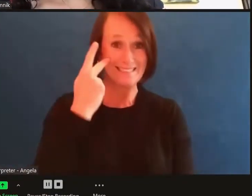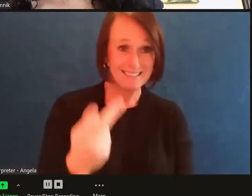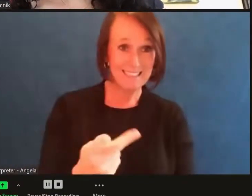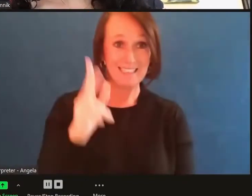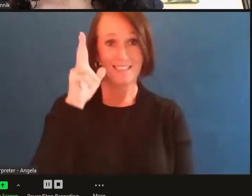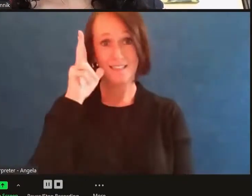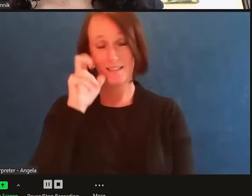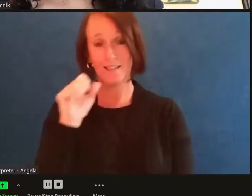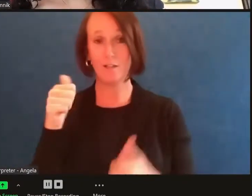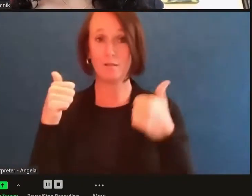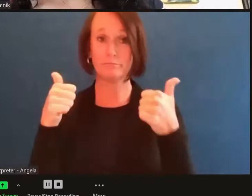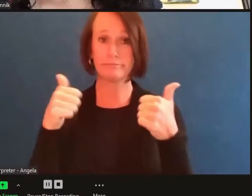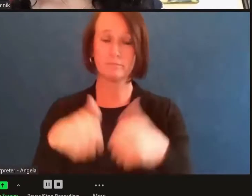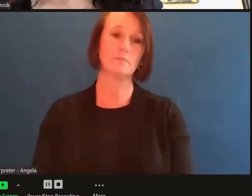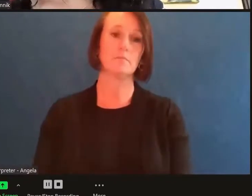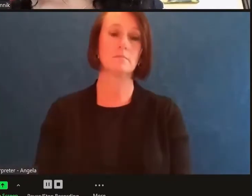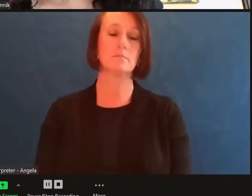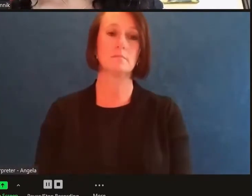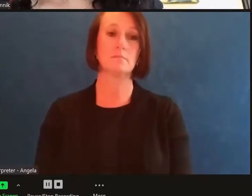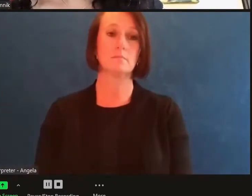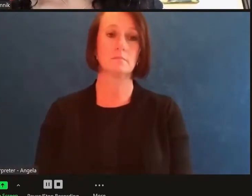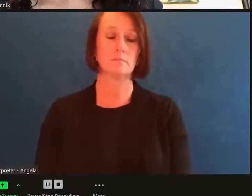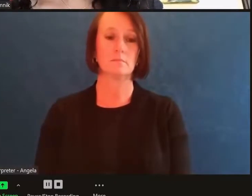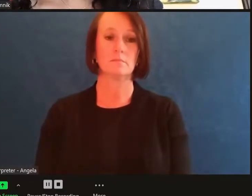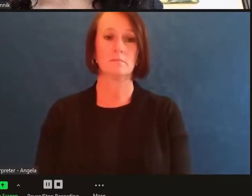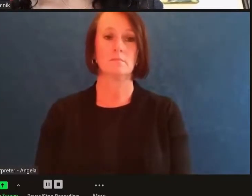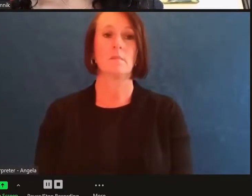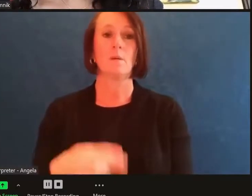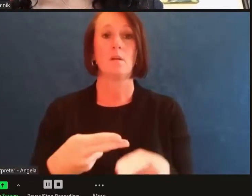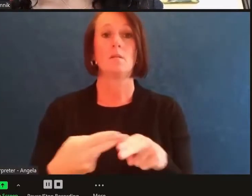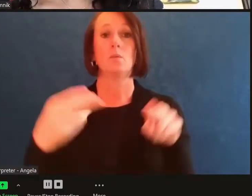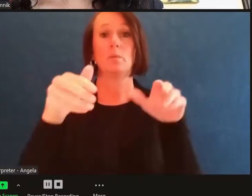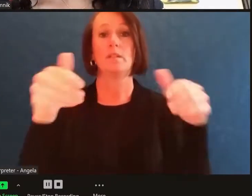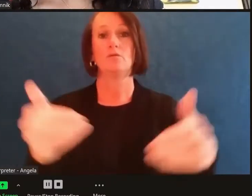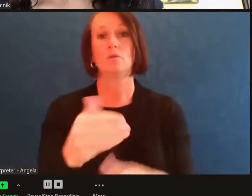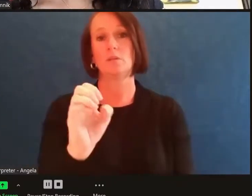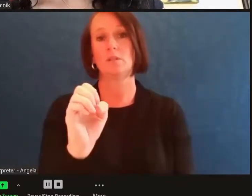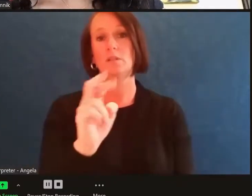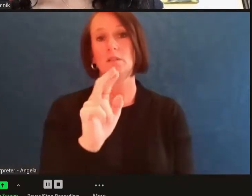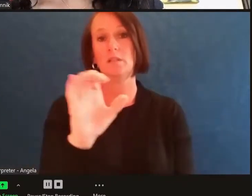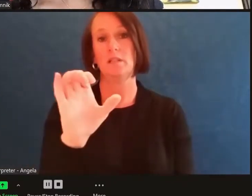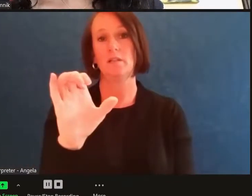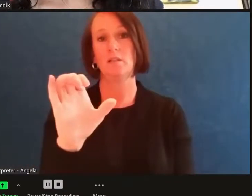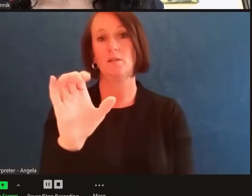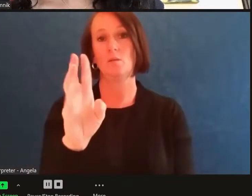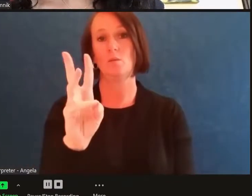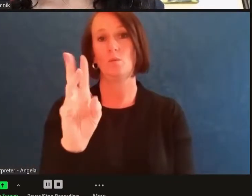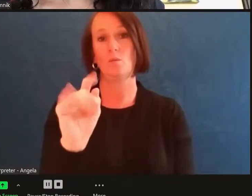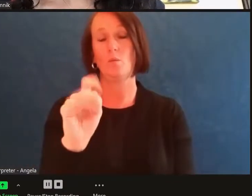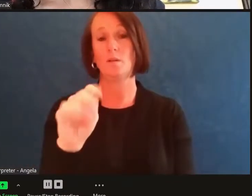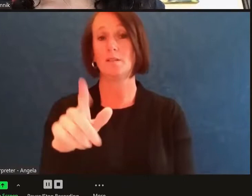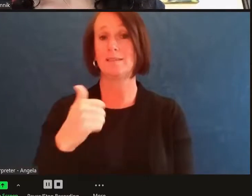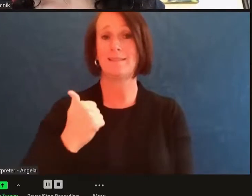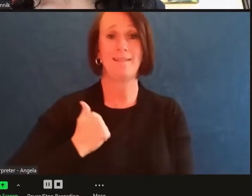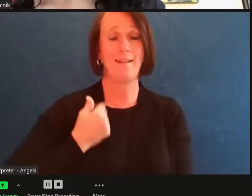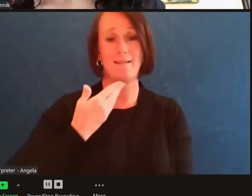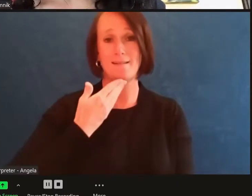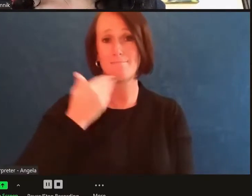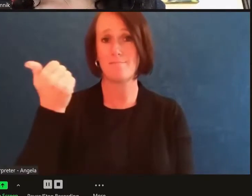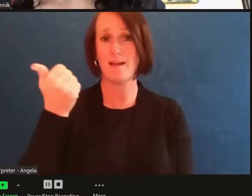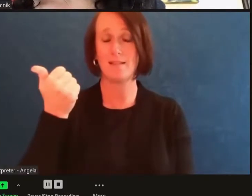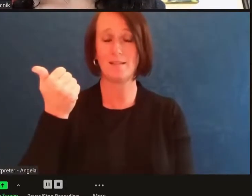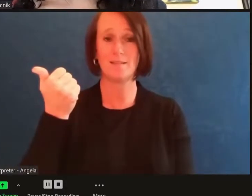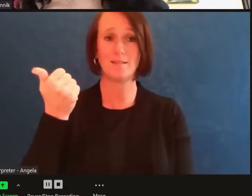great. And so just a brief introduction to Eric. Eric Walters is one of Canada's best known and most